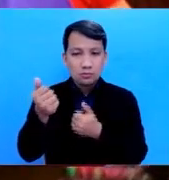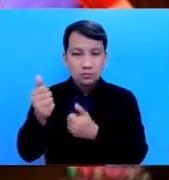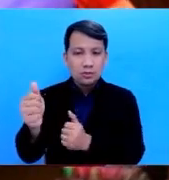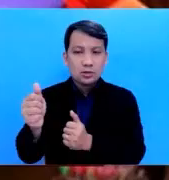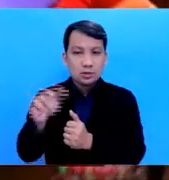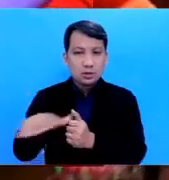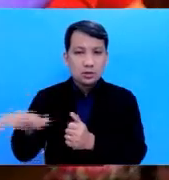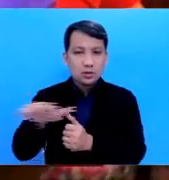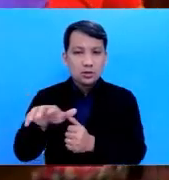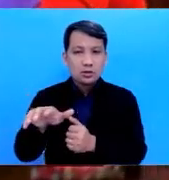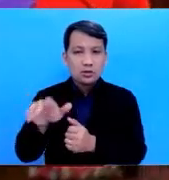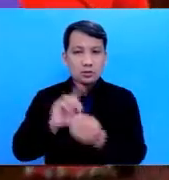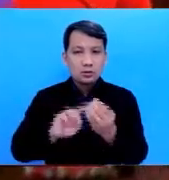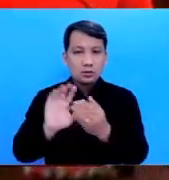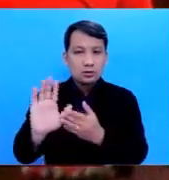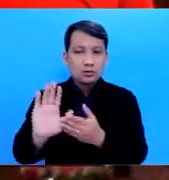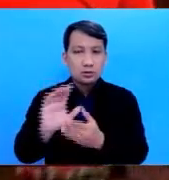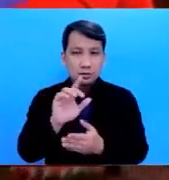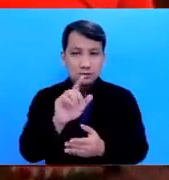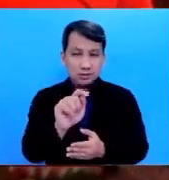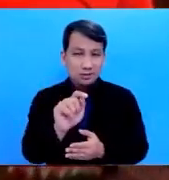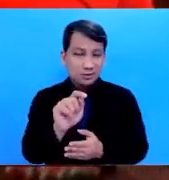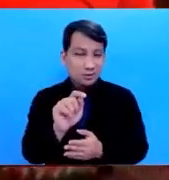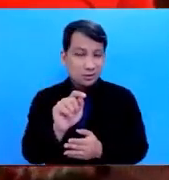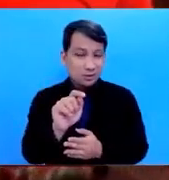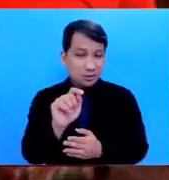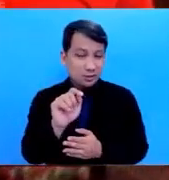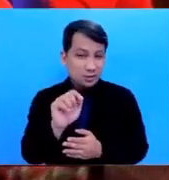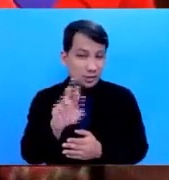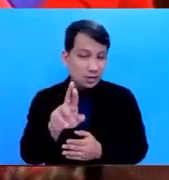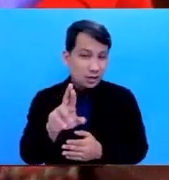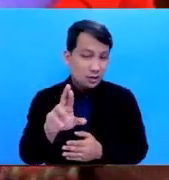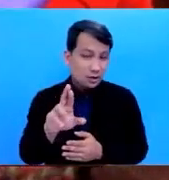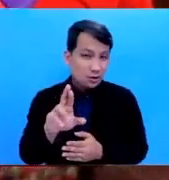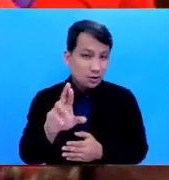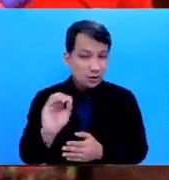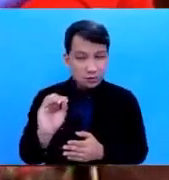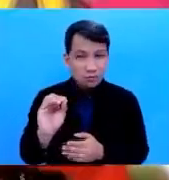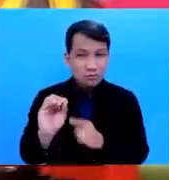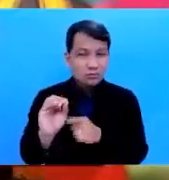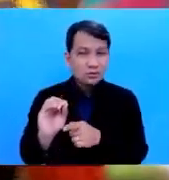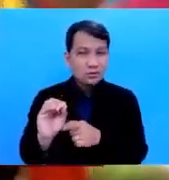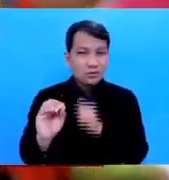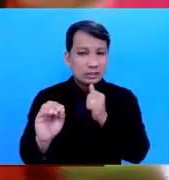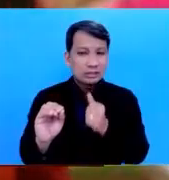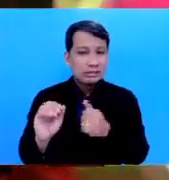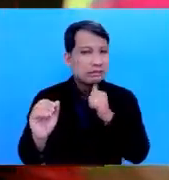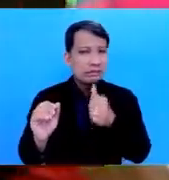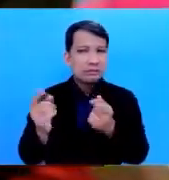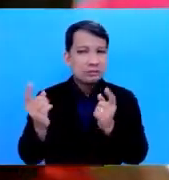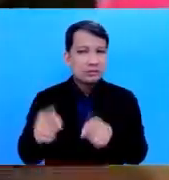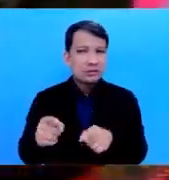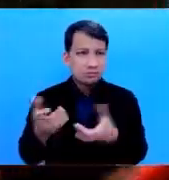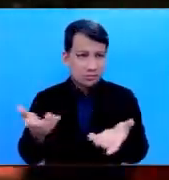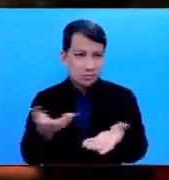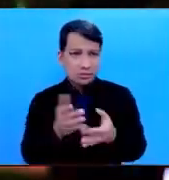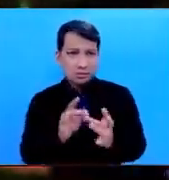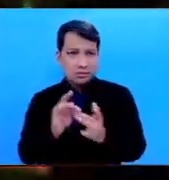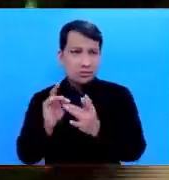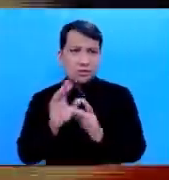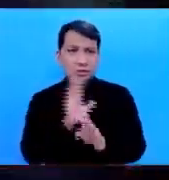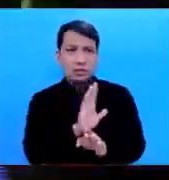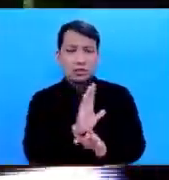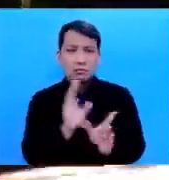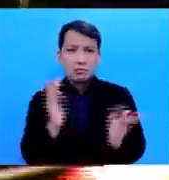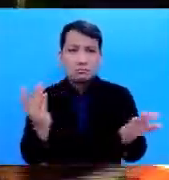issuing temporary restraining orders, most especially in this case where